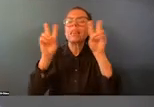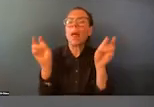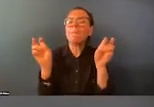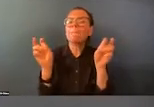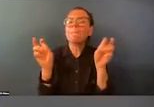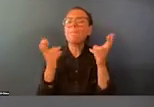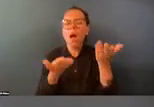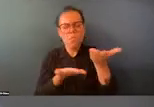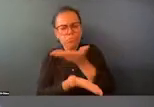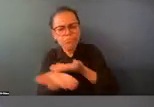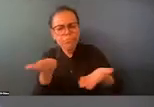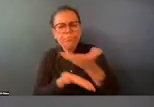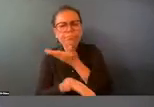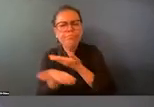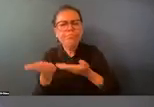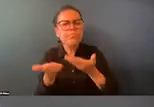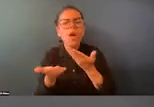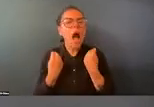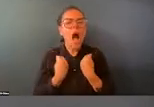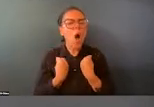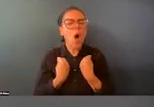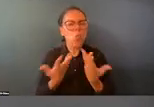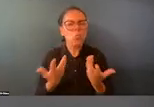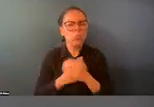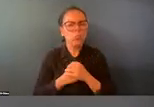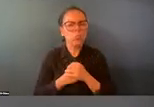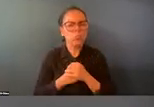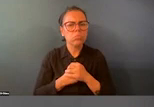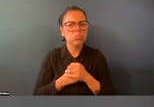partnership or different stakeholders